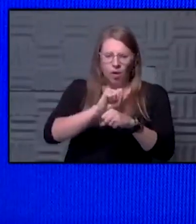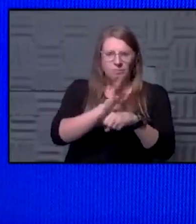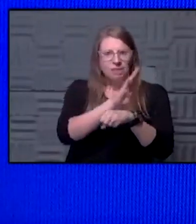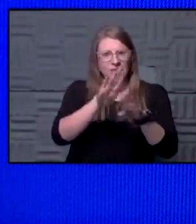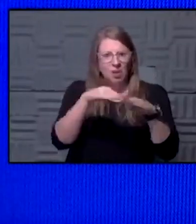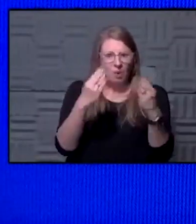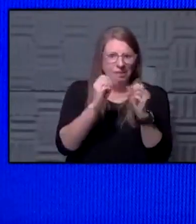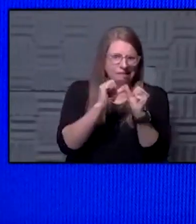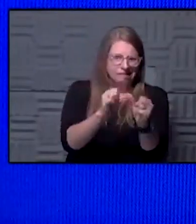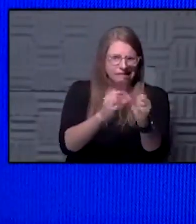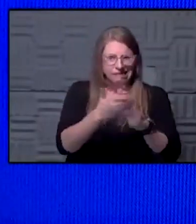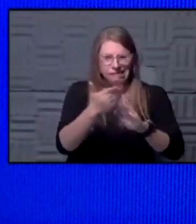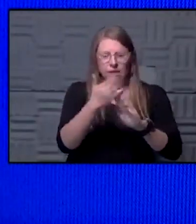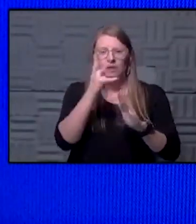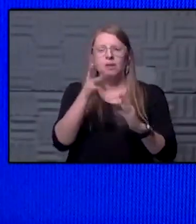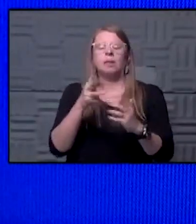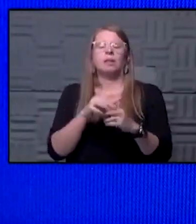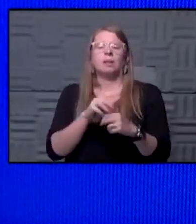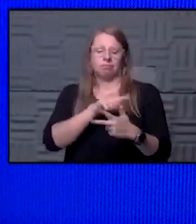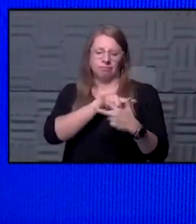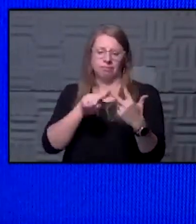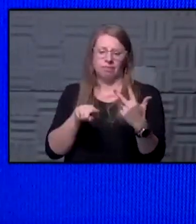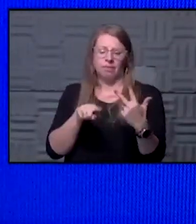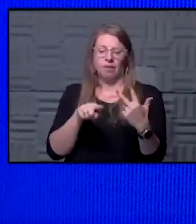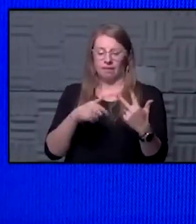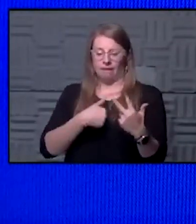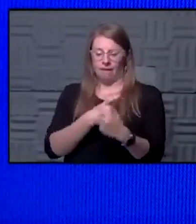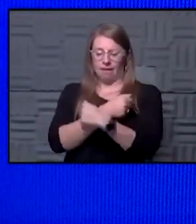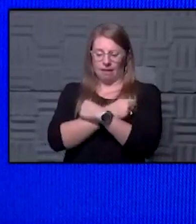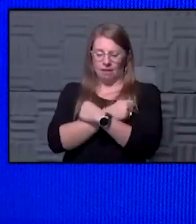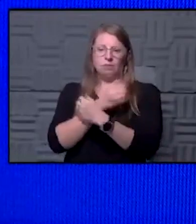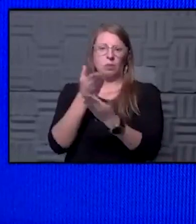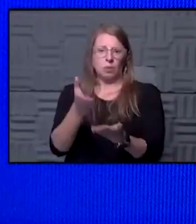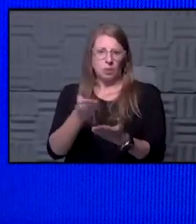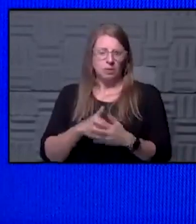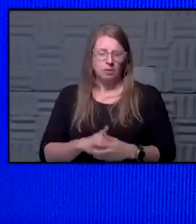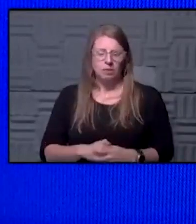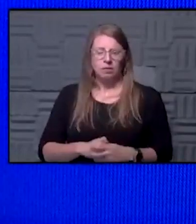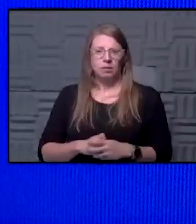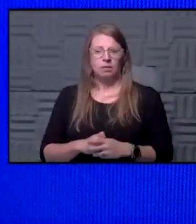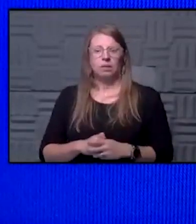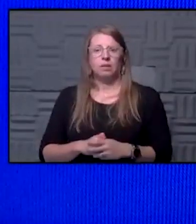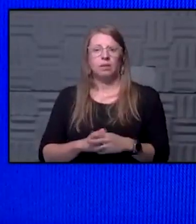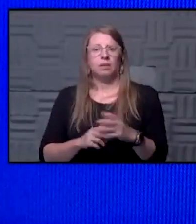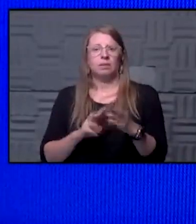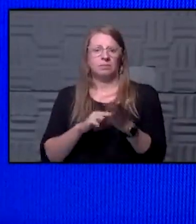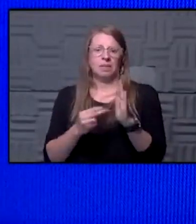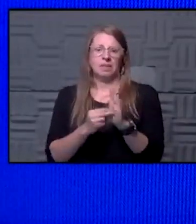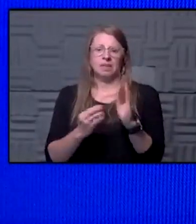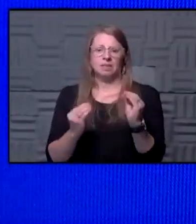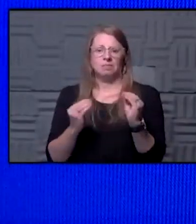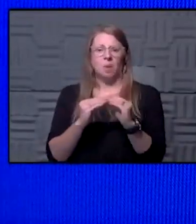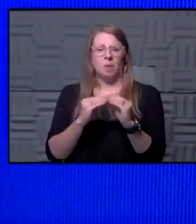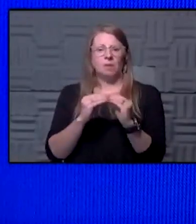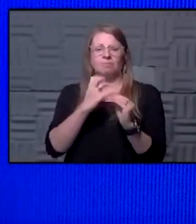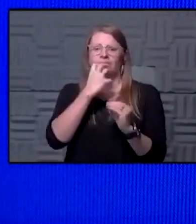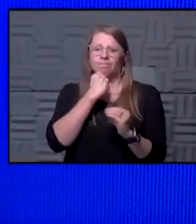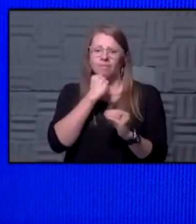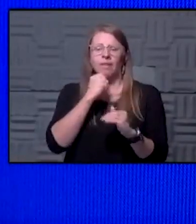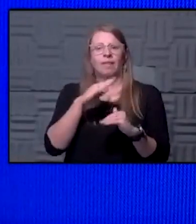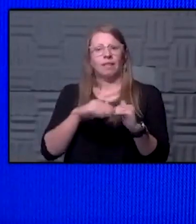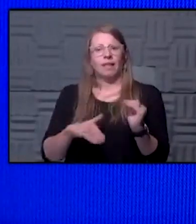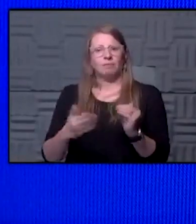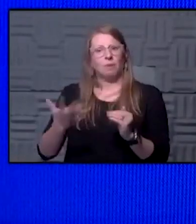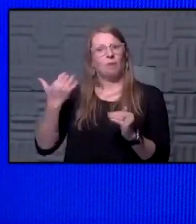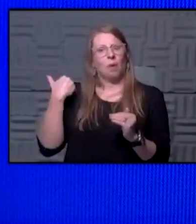stay open. I think those three words, I love you, mean more than ever. And I think our kids need to know that